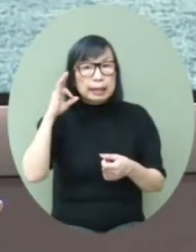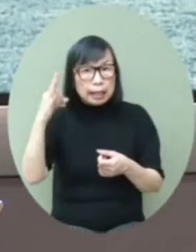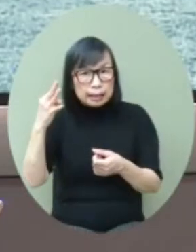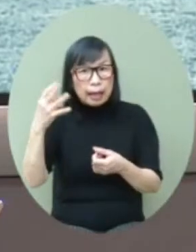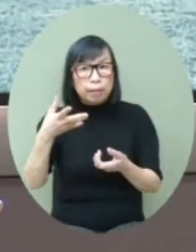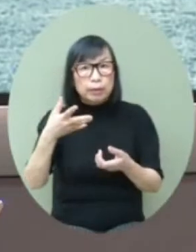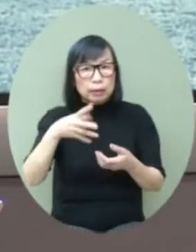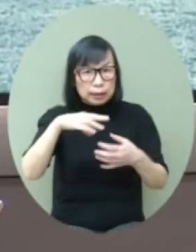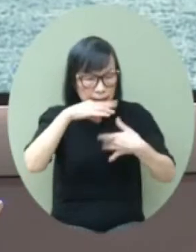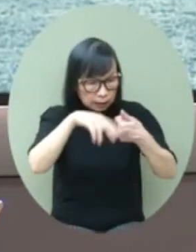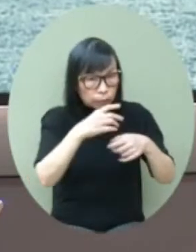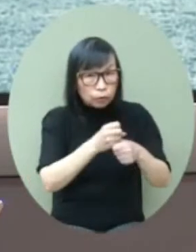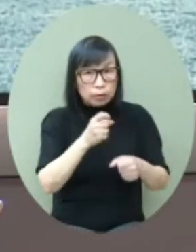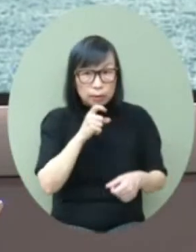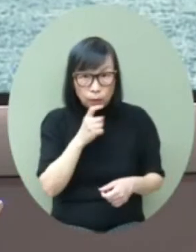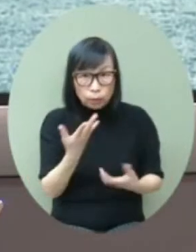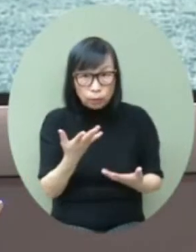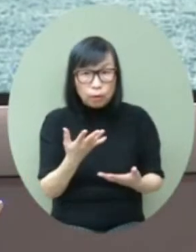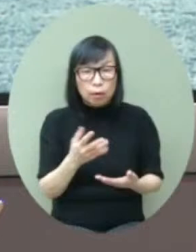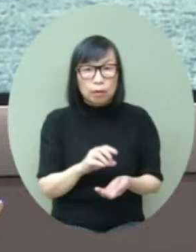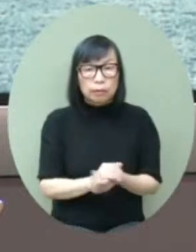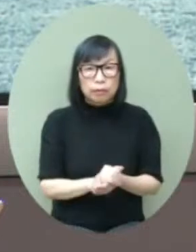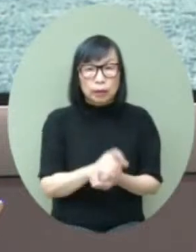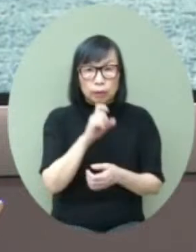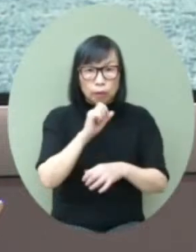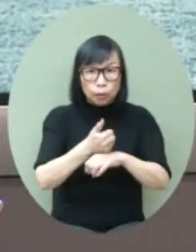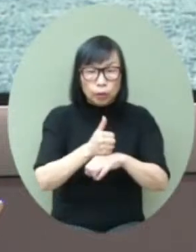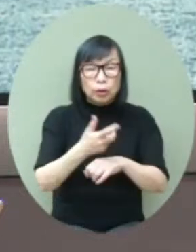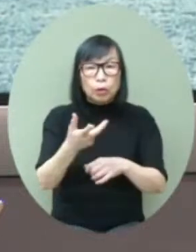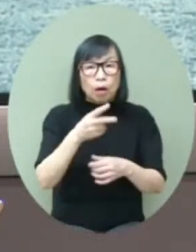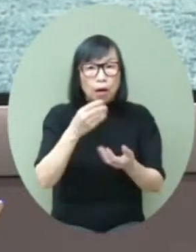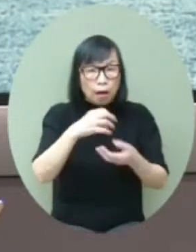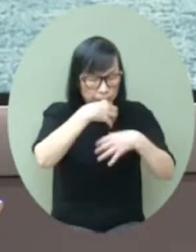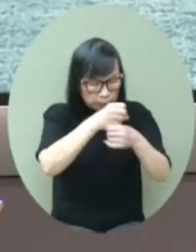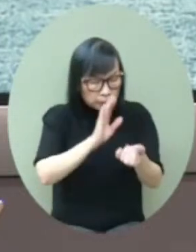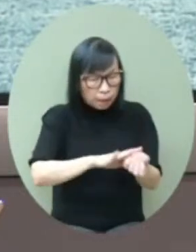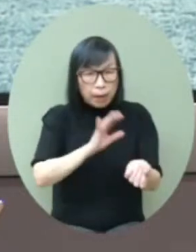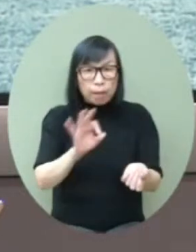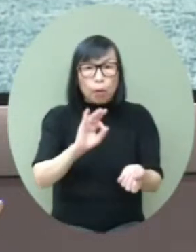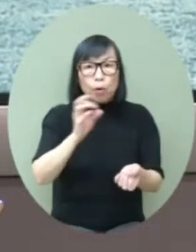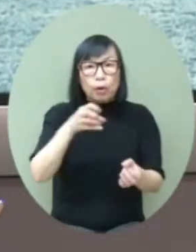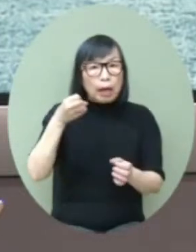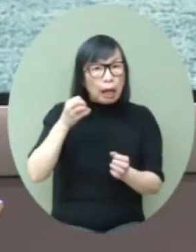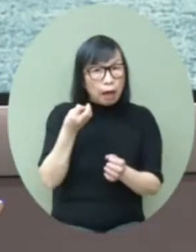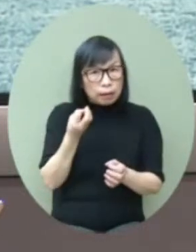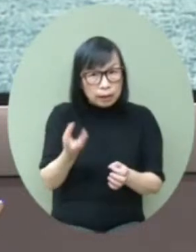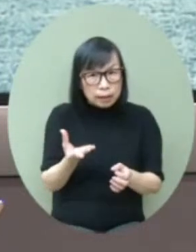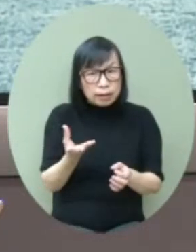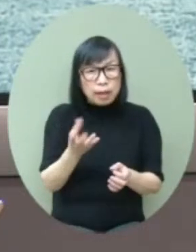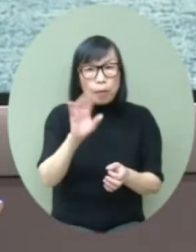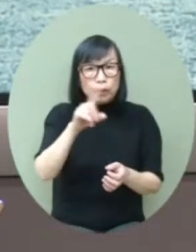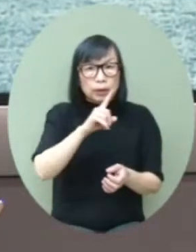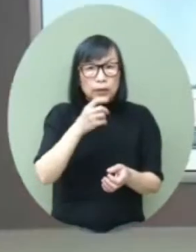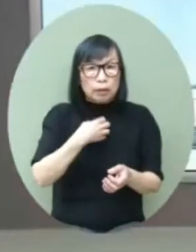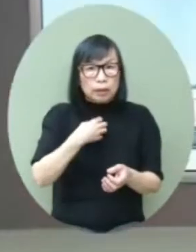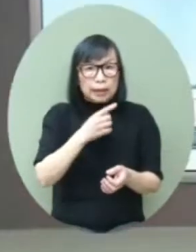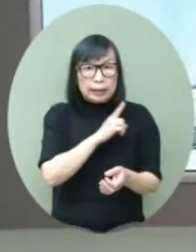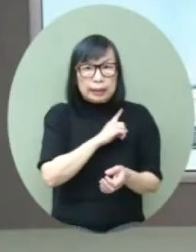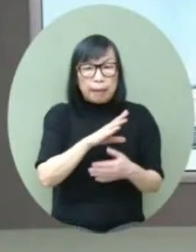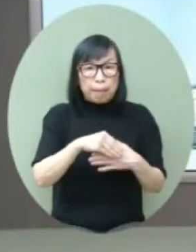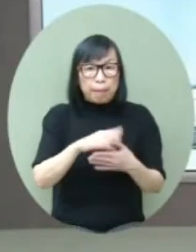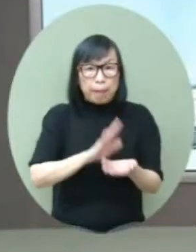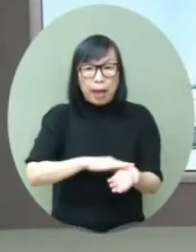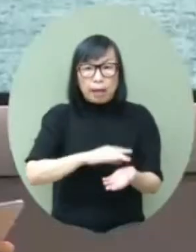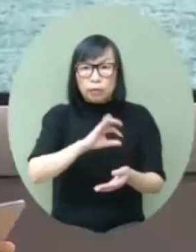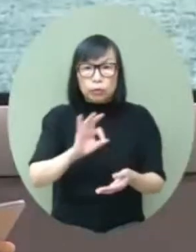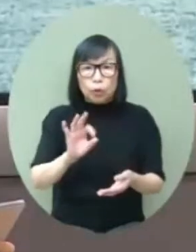overlook your situation. It might take 1 or 2 tests for the virus to be picked up. So if the